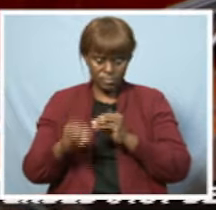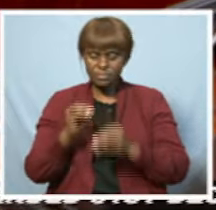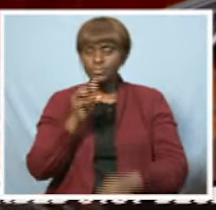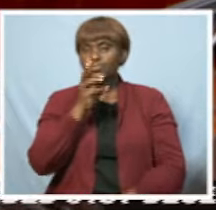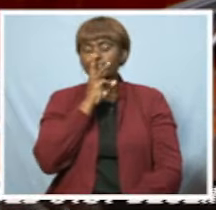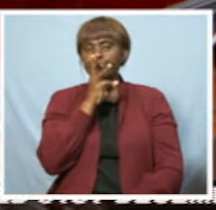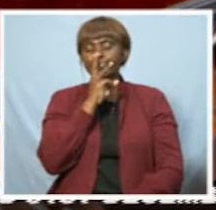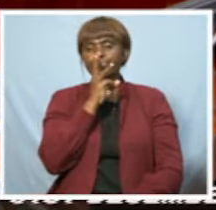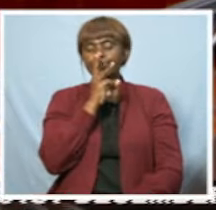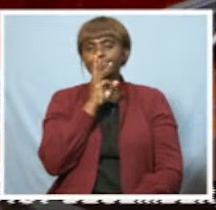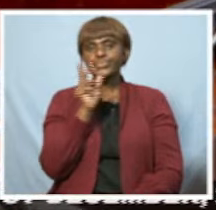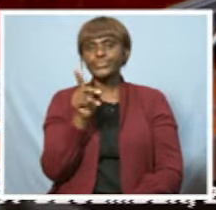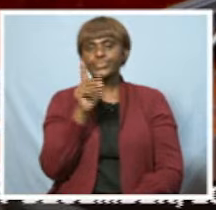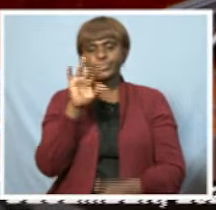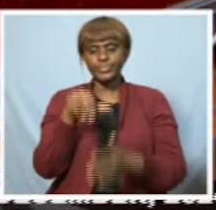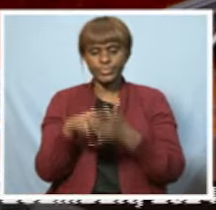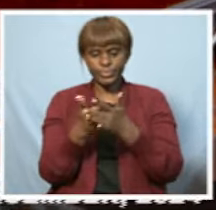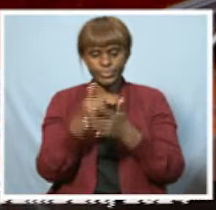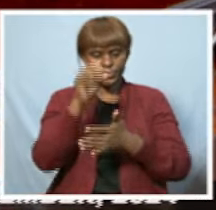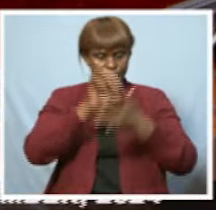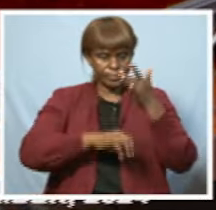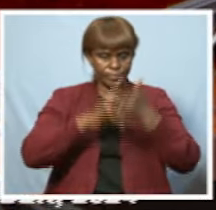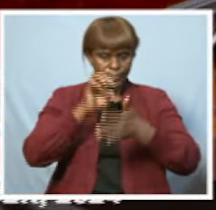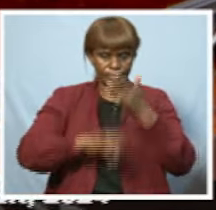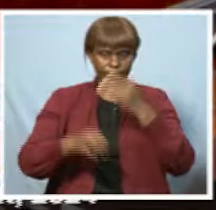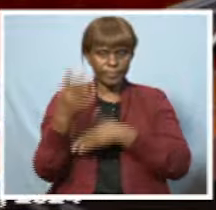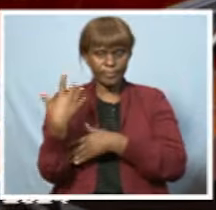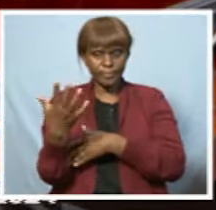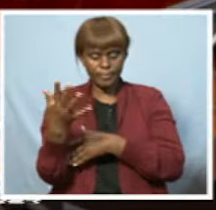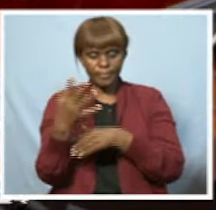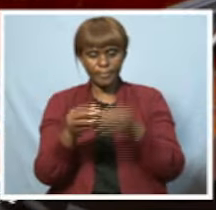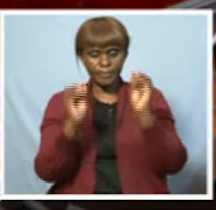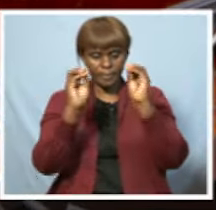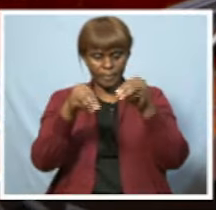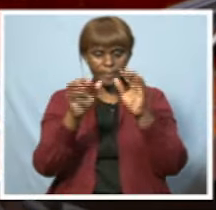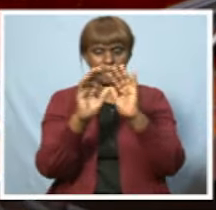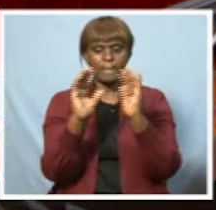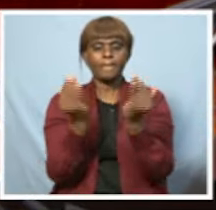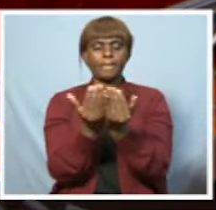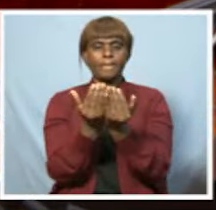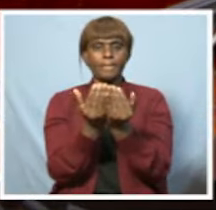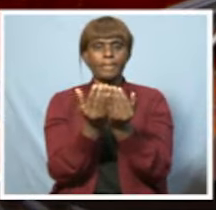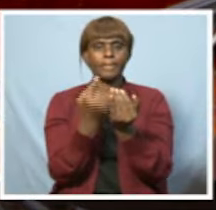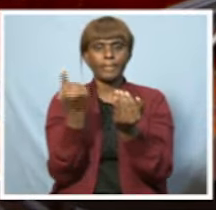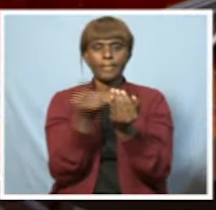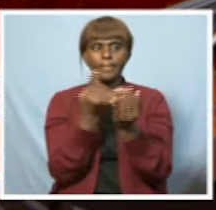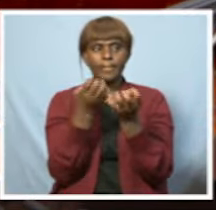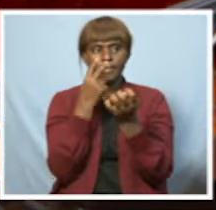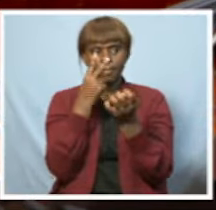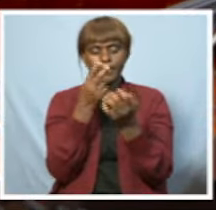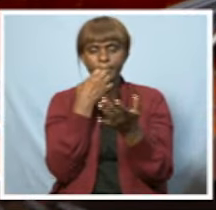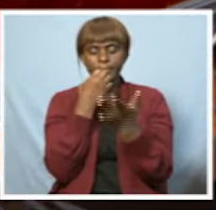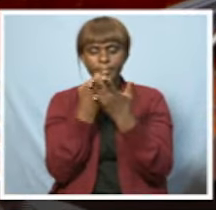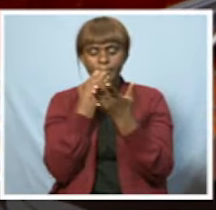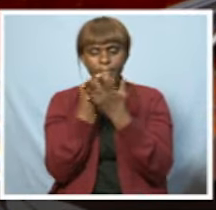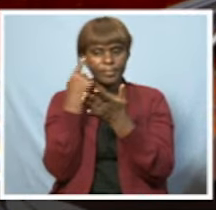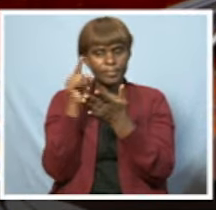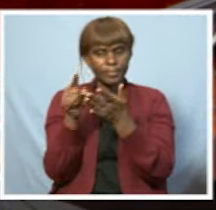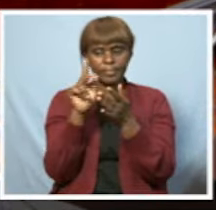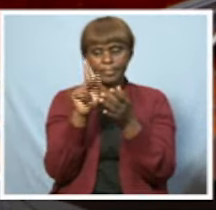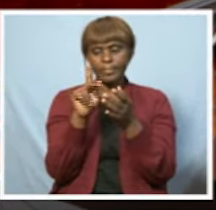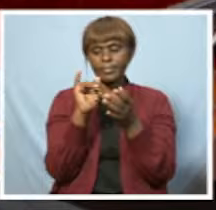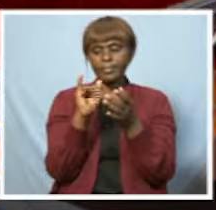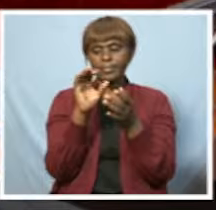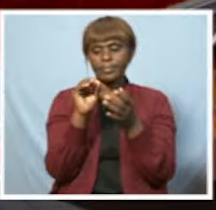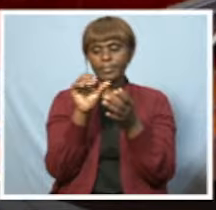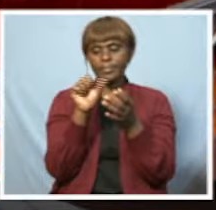bore by removing the hand pump and putting a kiosk. We would like to see the evidence of the kiosk that